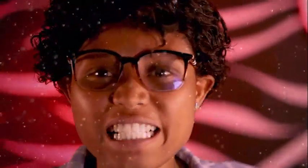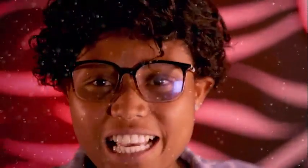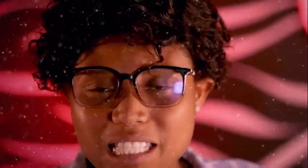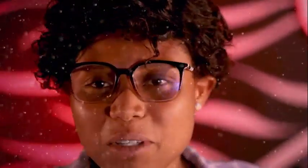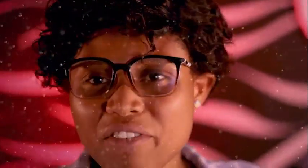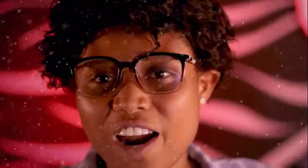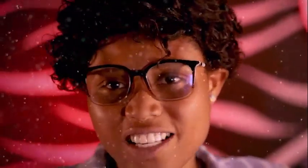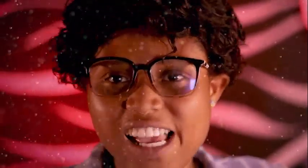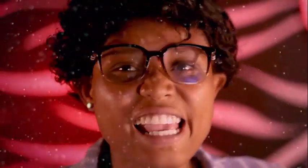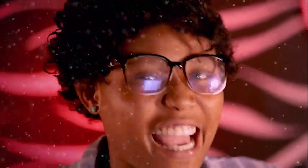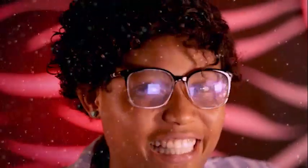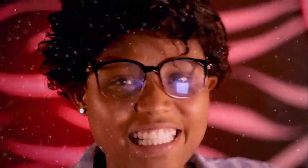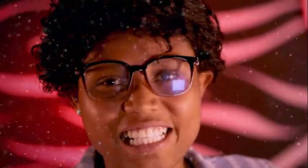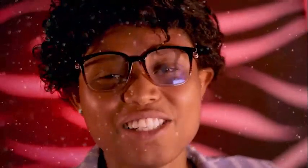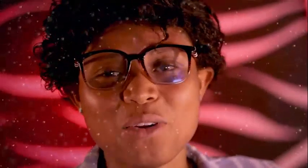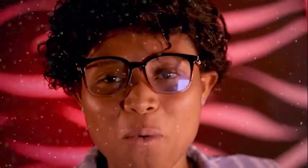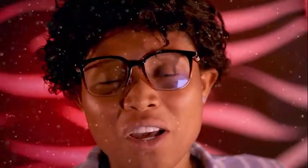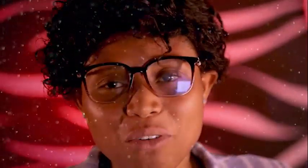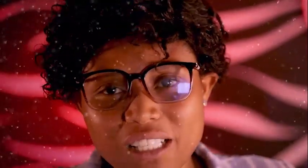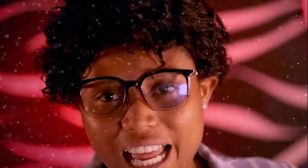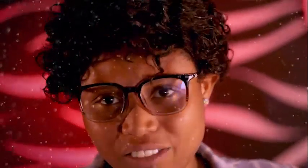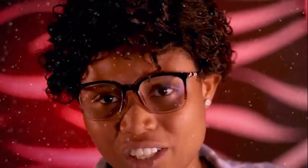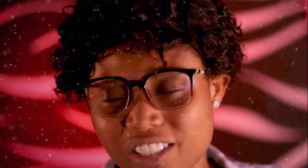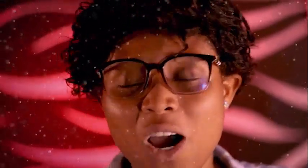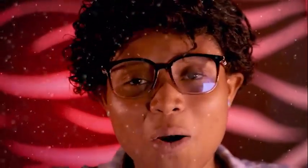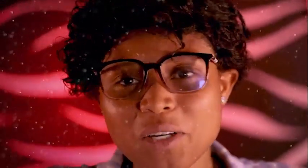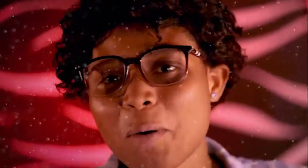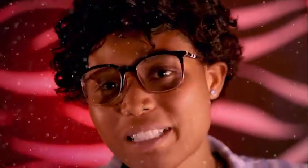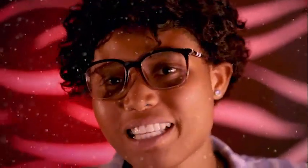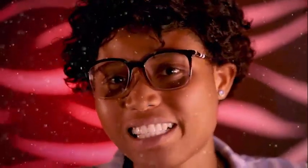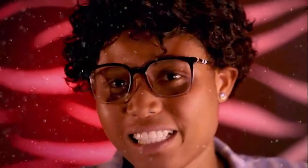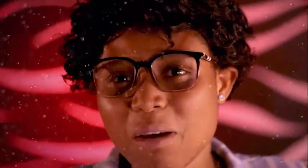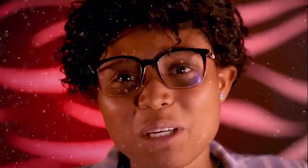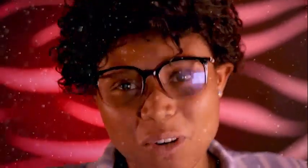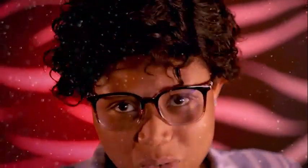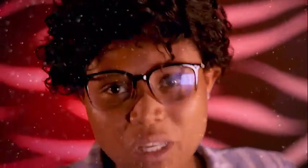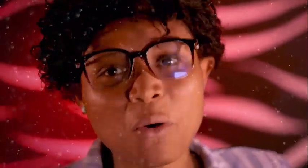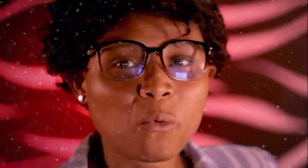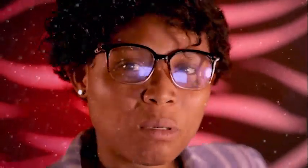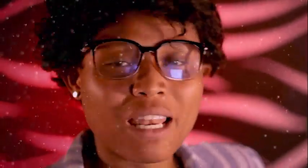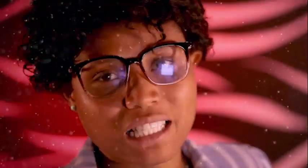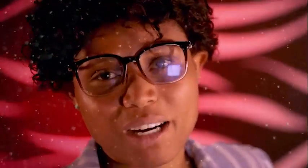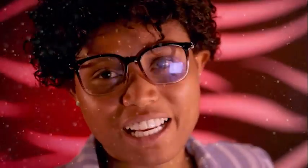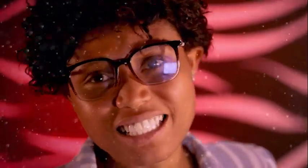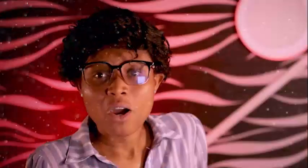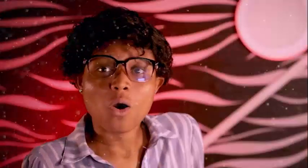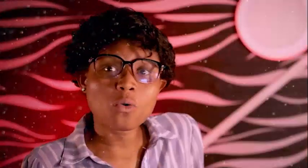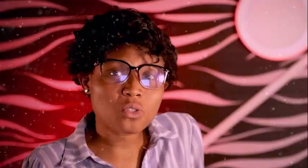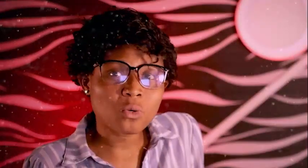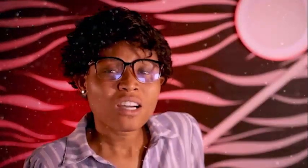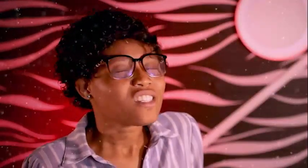you got any testimony for us, kindly let us know through the live chat or the comment section, because we will be blessed by